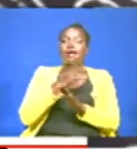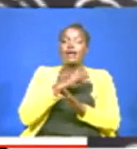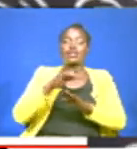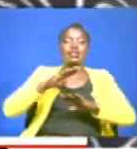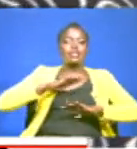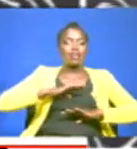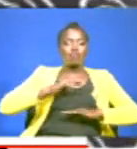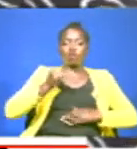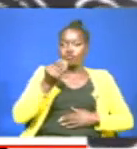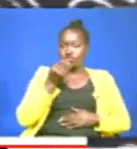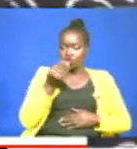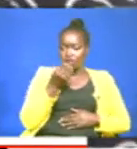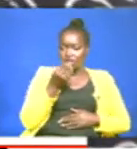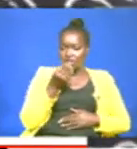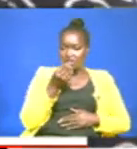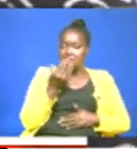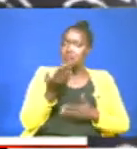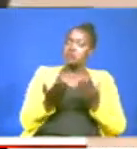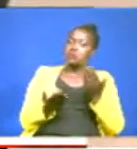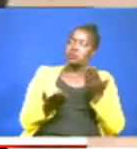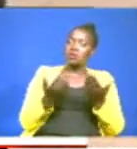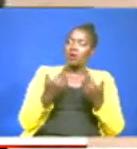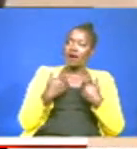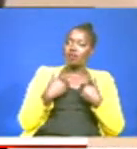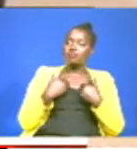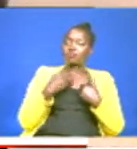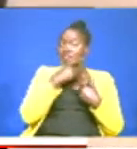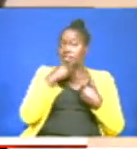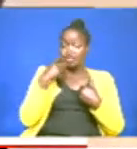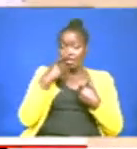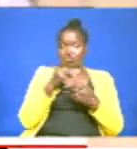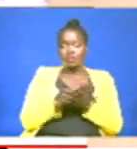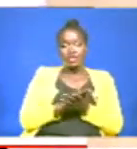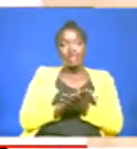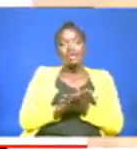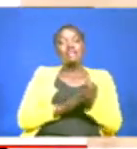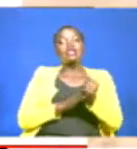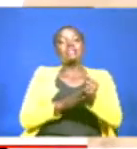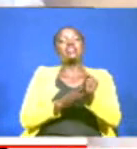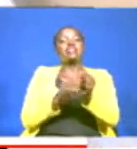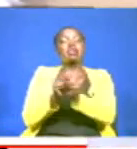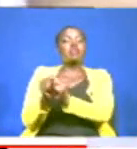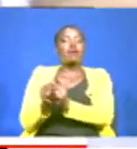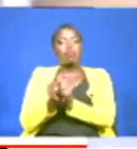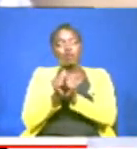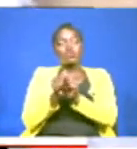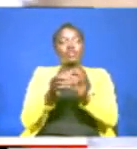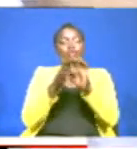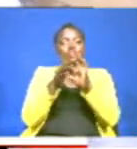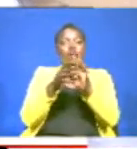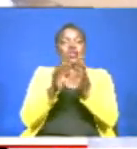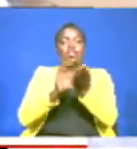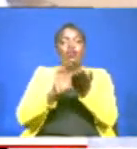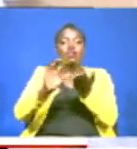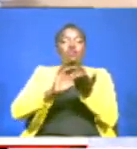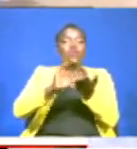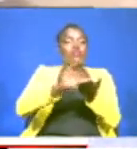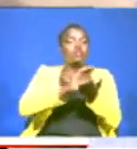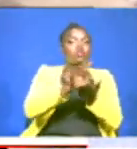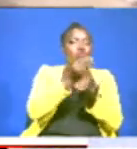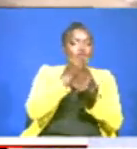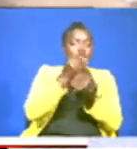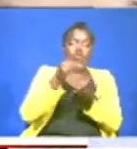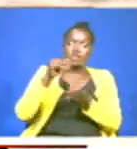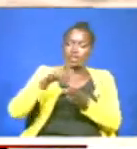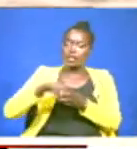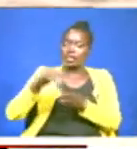food despite even having a drought. The CS led the Pamoja Tuungane Initiative food distribution exercise in Bamba area,